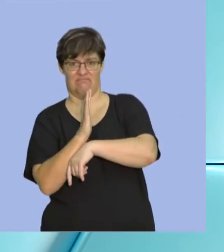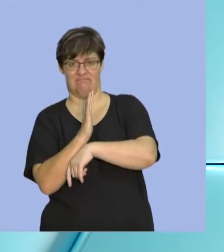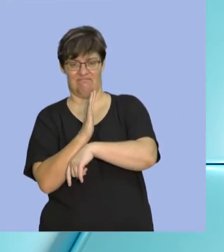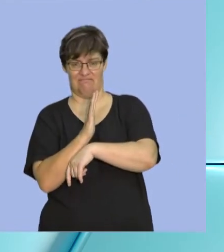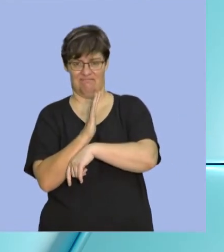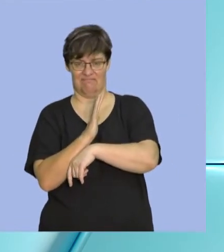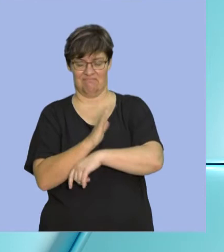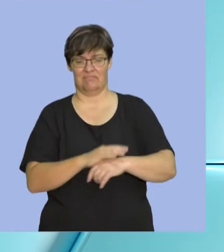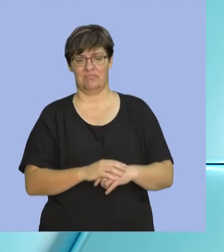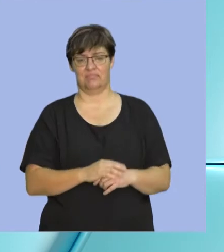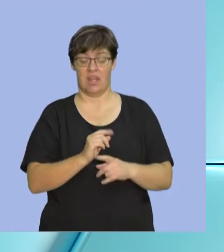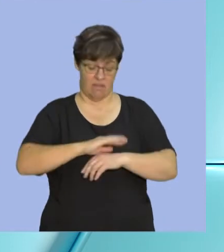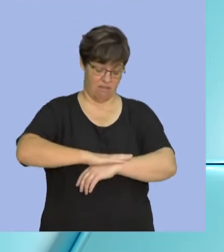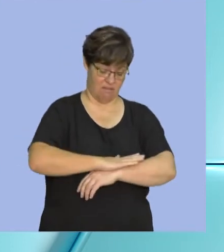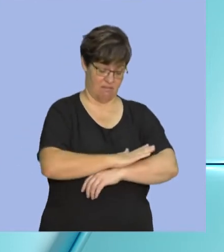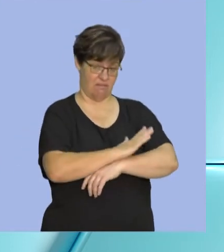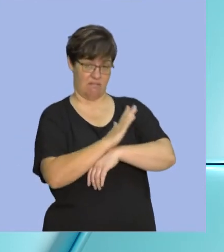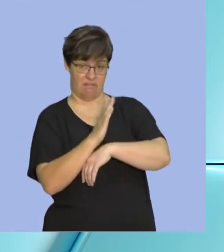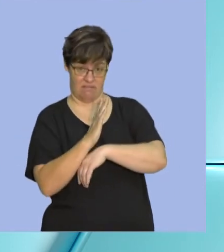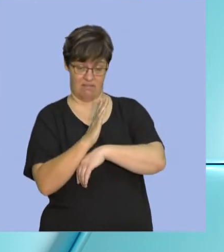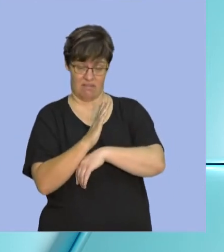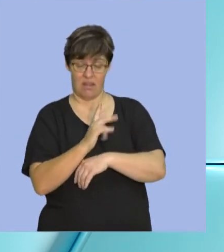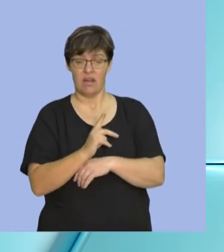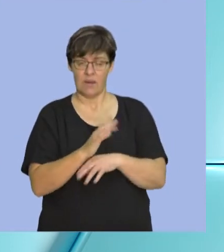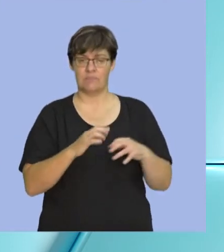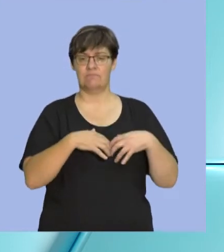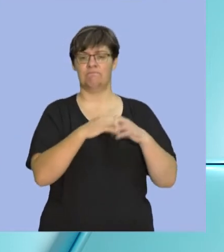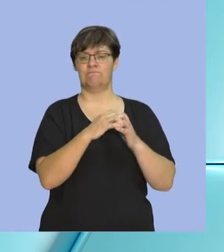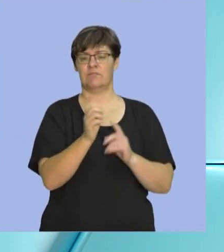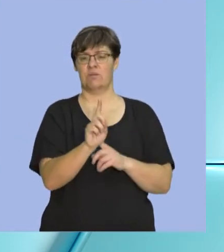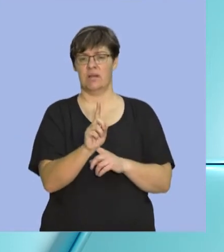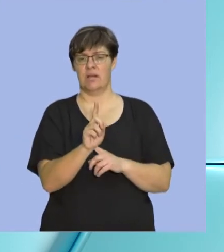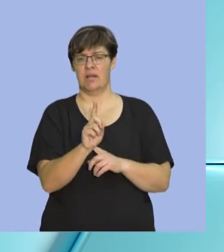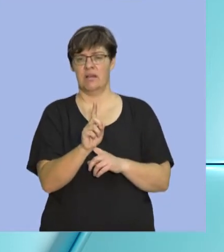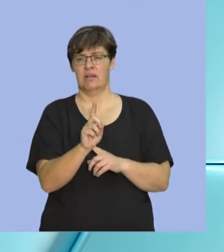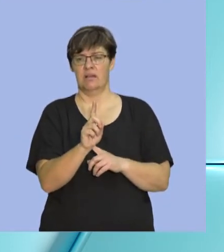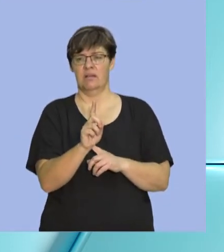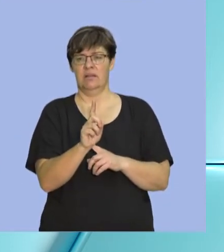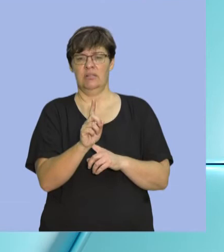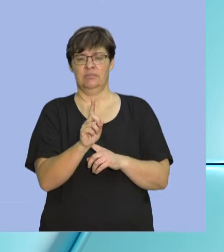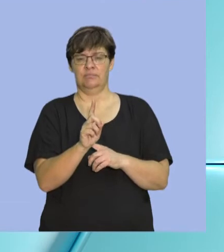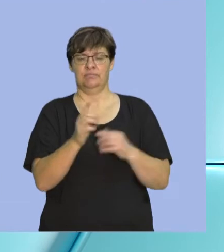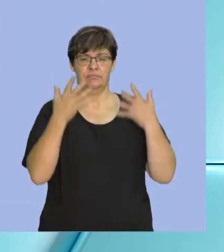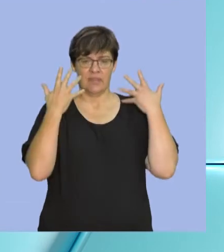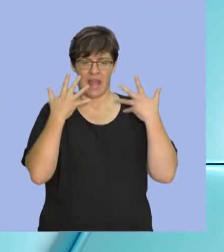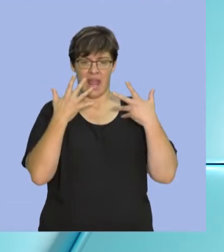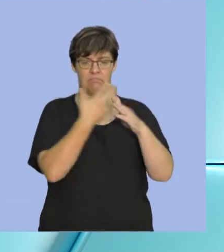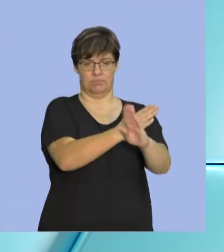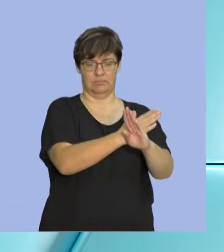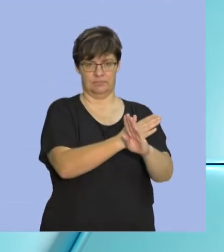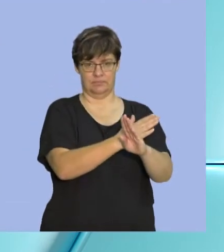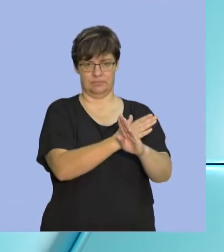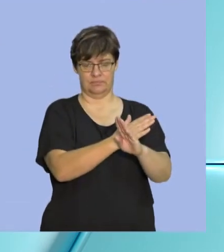that when the hair stands erect, it forms a trap for air. So the hair traps